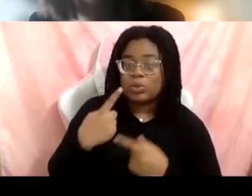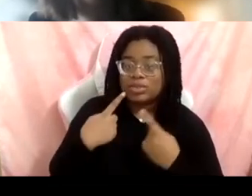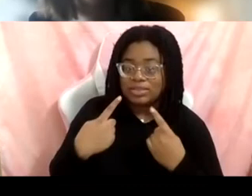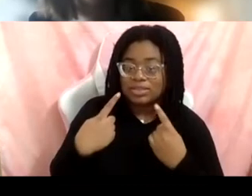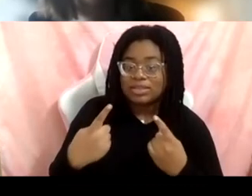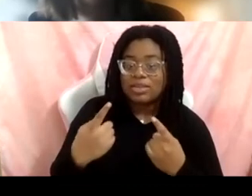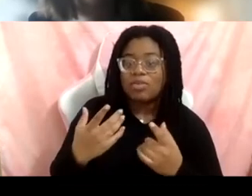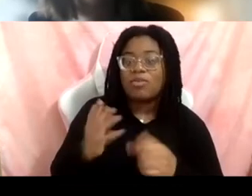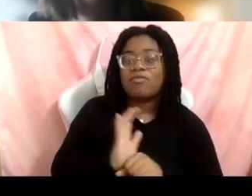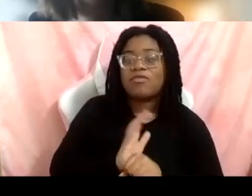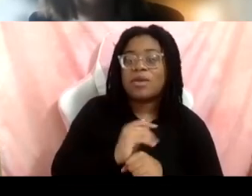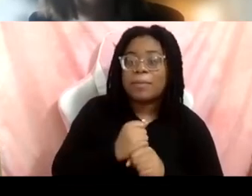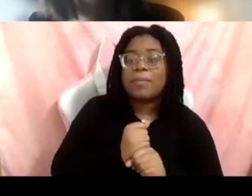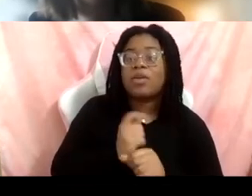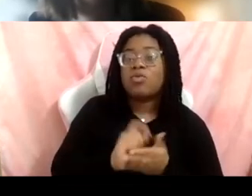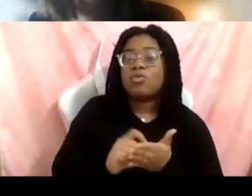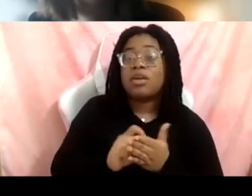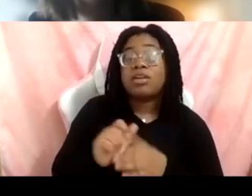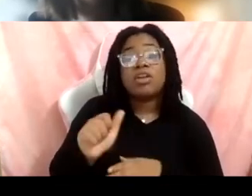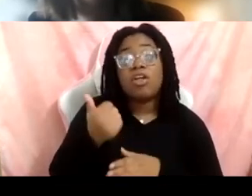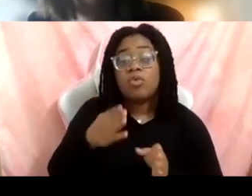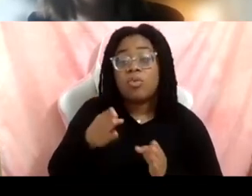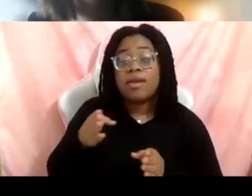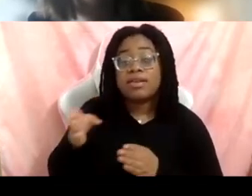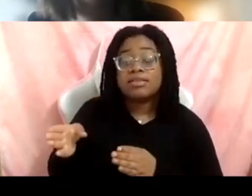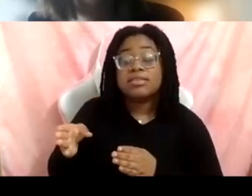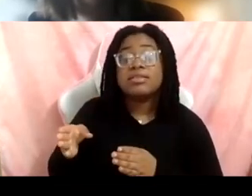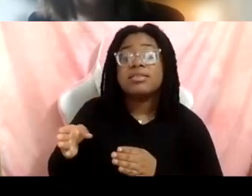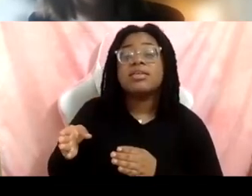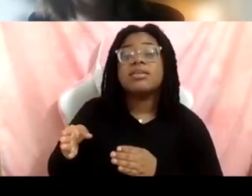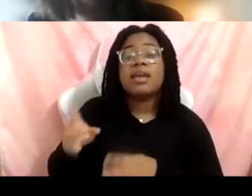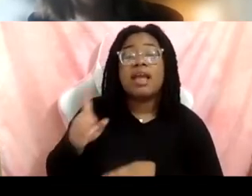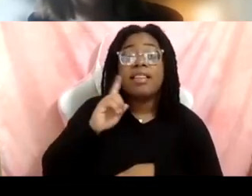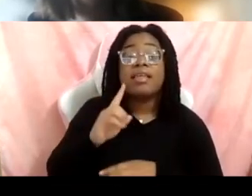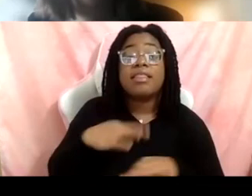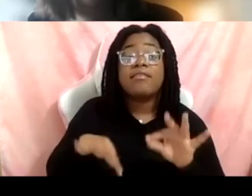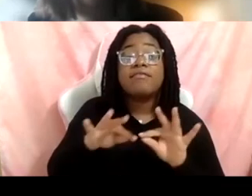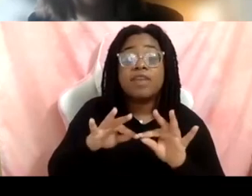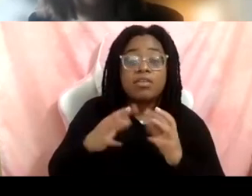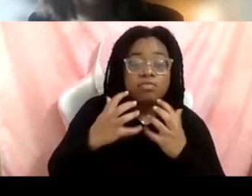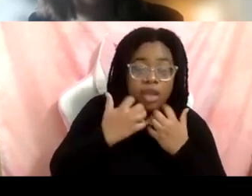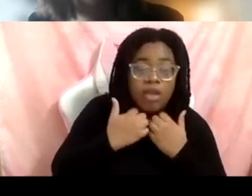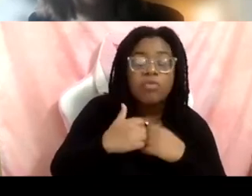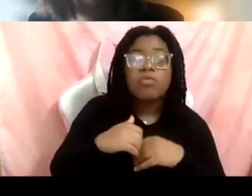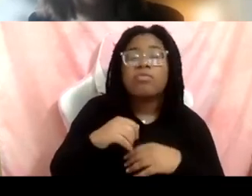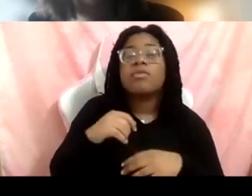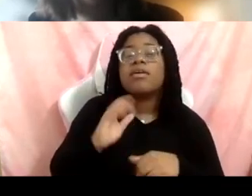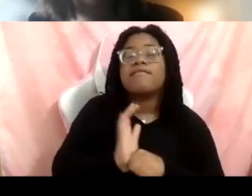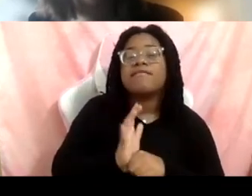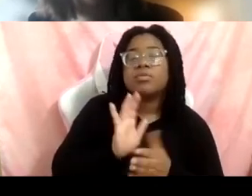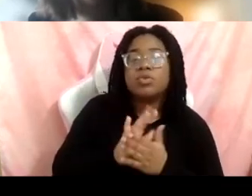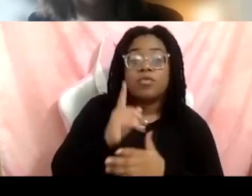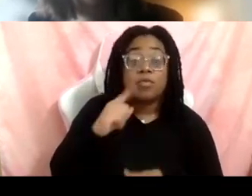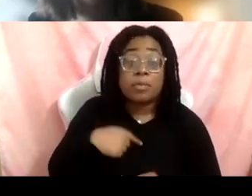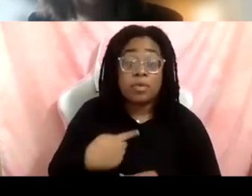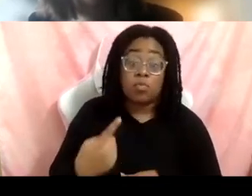a filmmaker or a writer in other ways. I think the value of film school for me was,